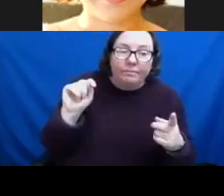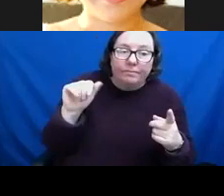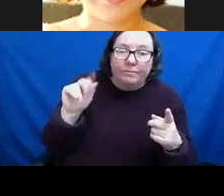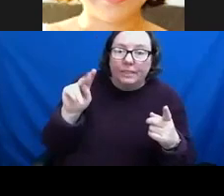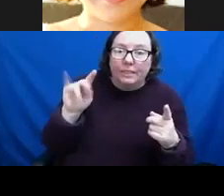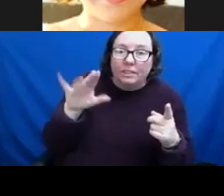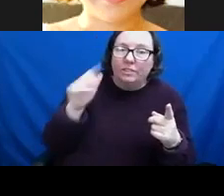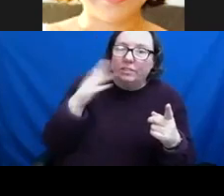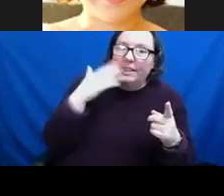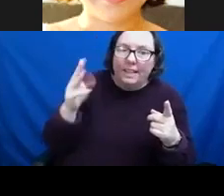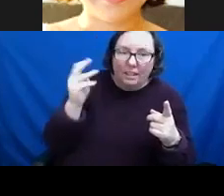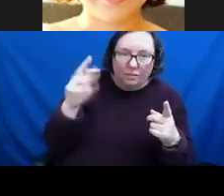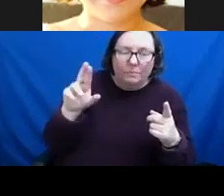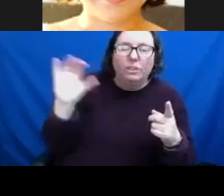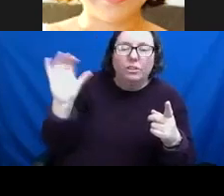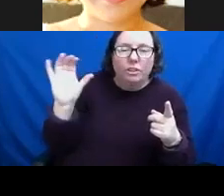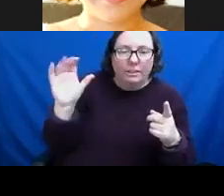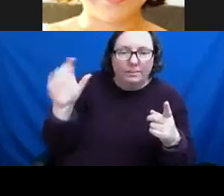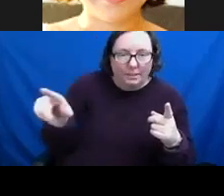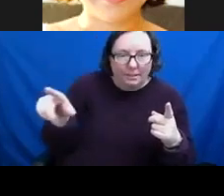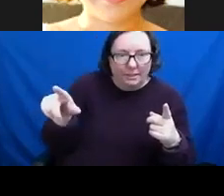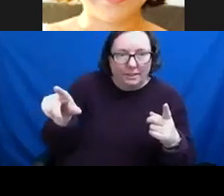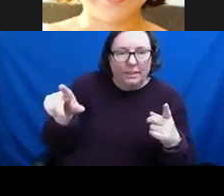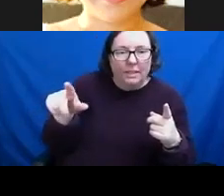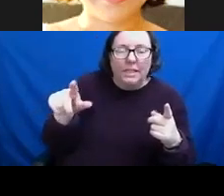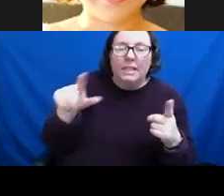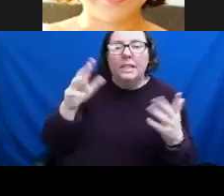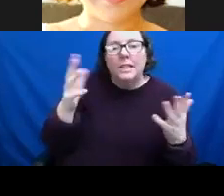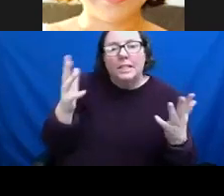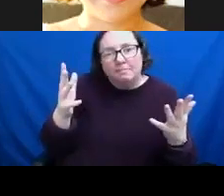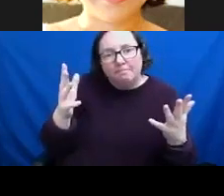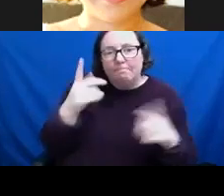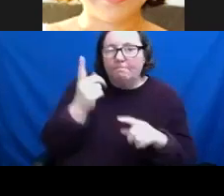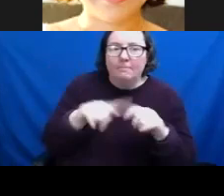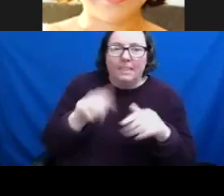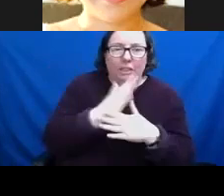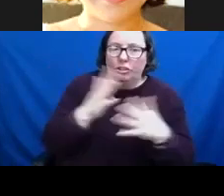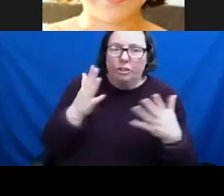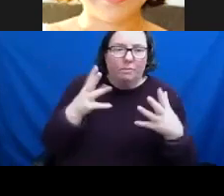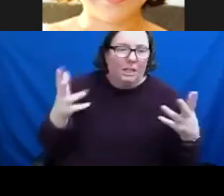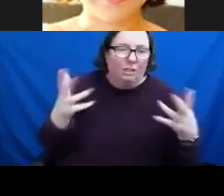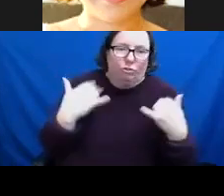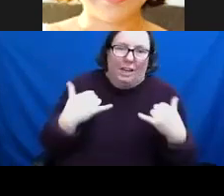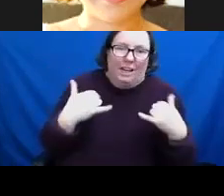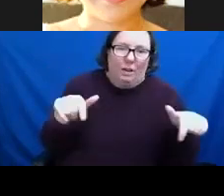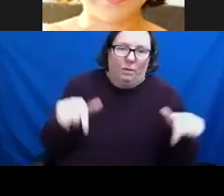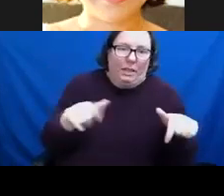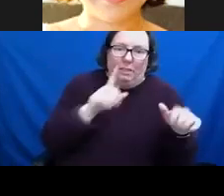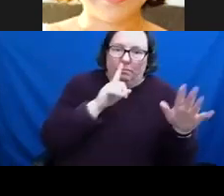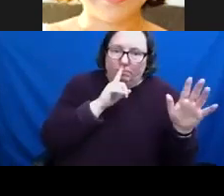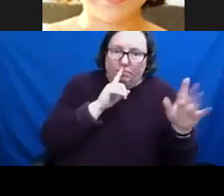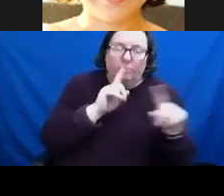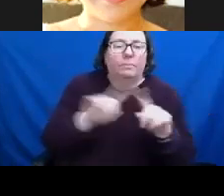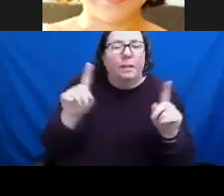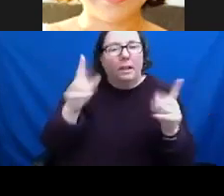Thank you, Mr. Contempasas. Not much to share in this forum, but certainly